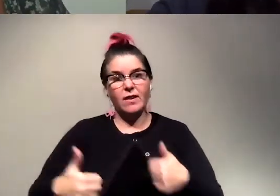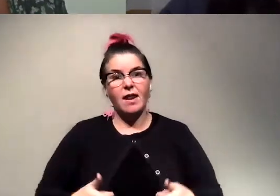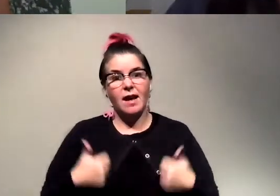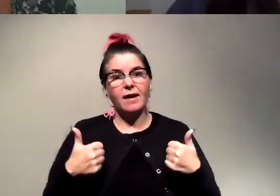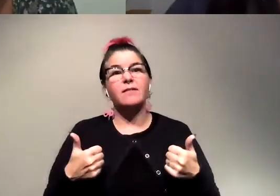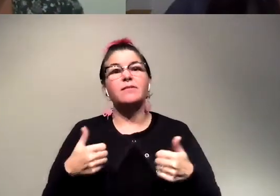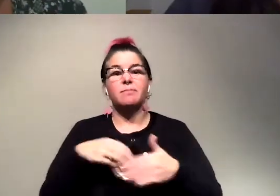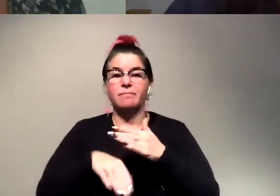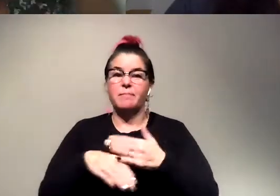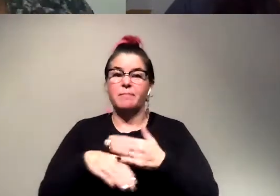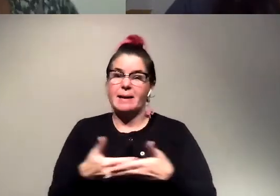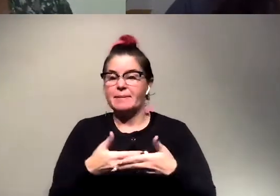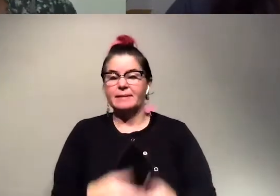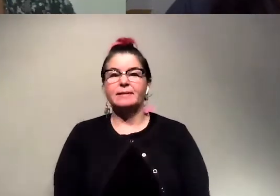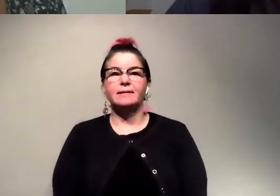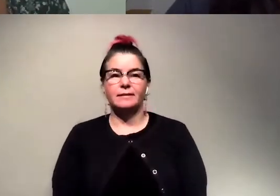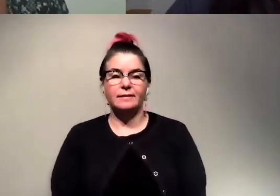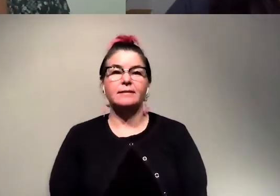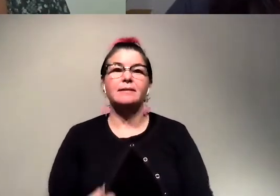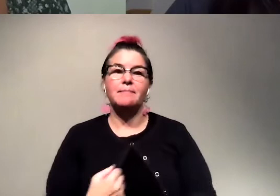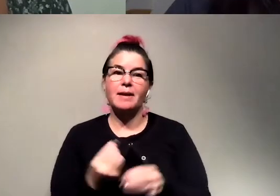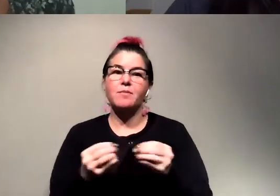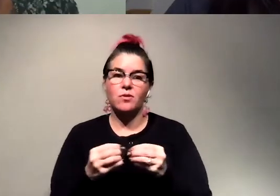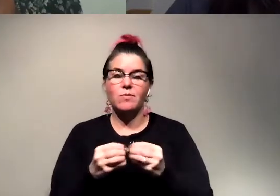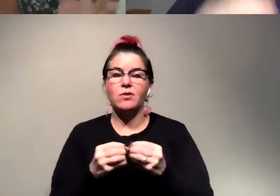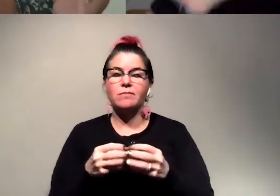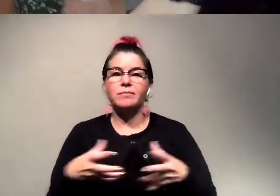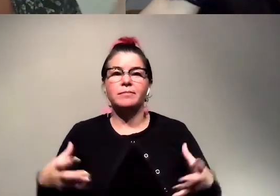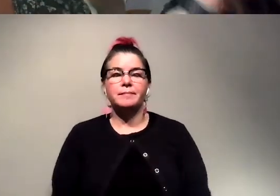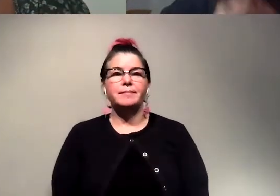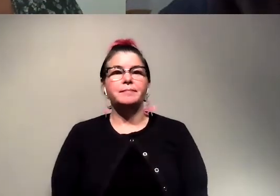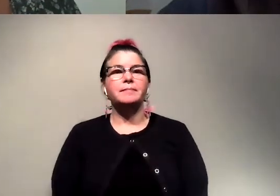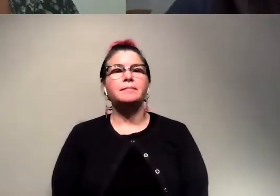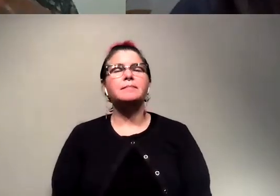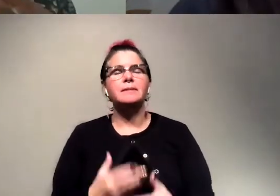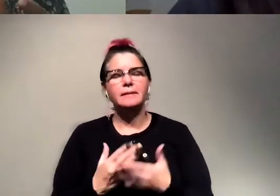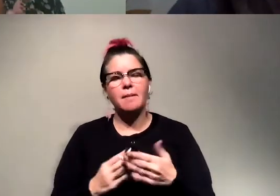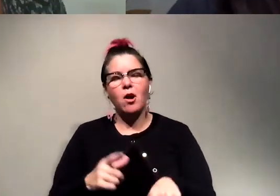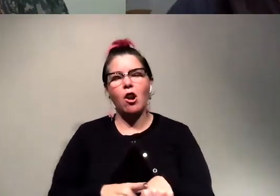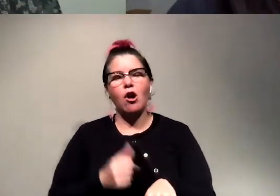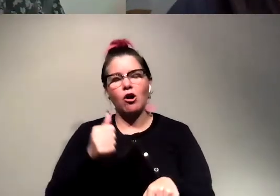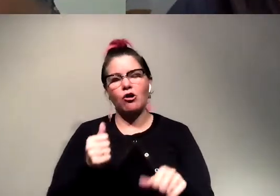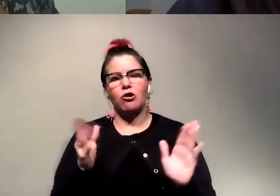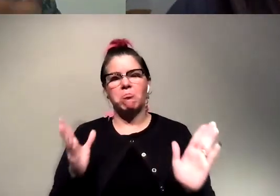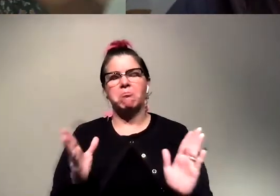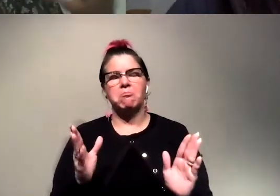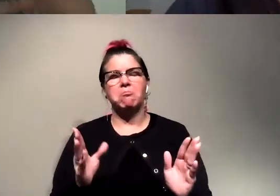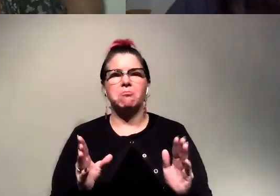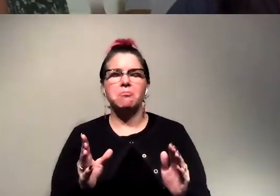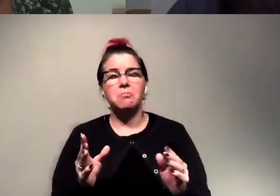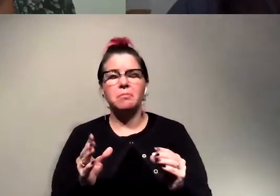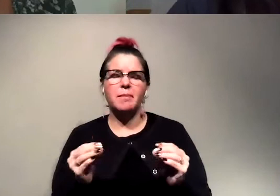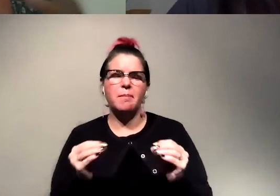have babies so we can make more of us. And there's some that have longer spans, and there's some that can live even longer